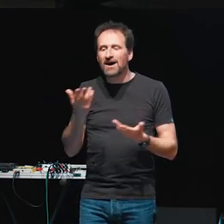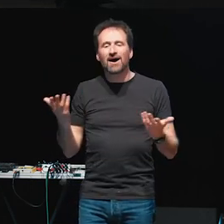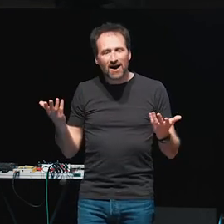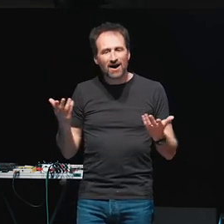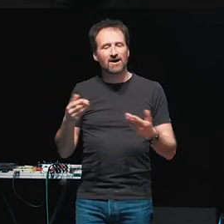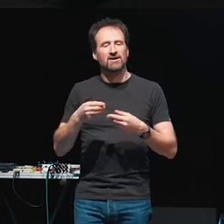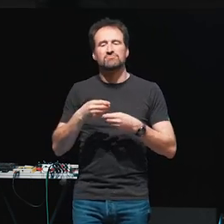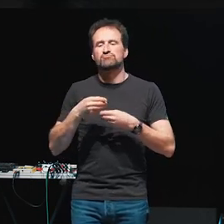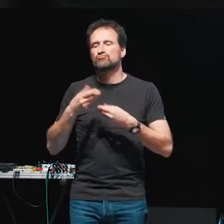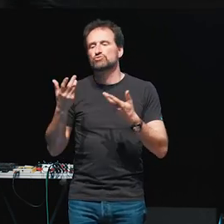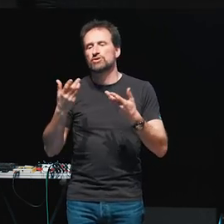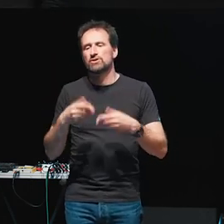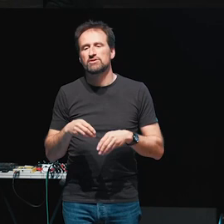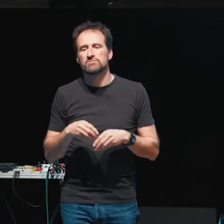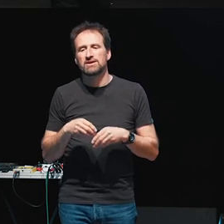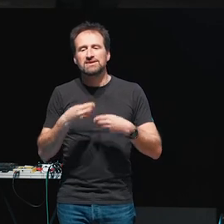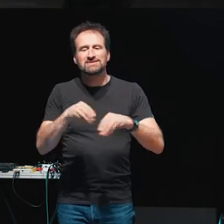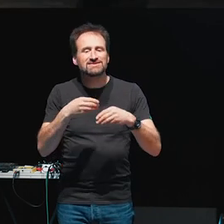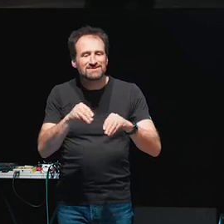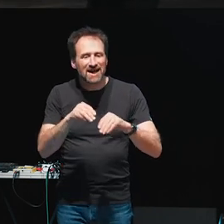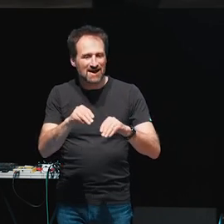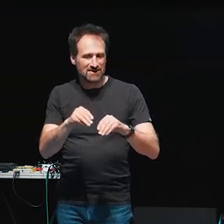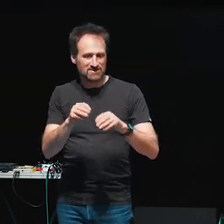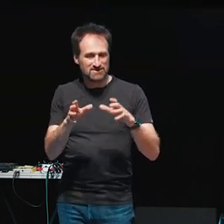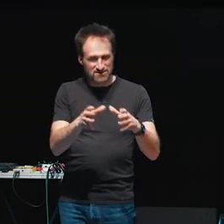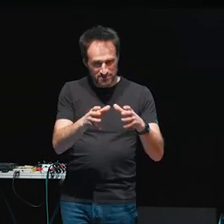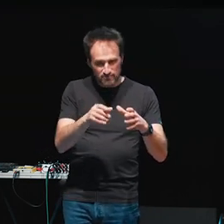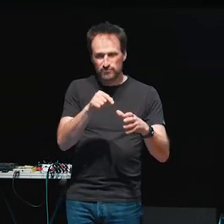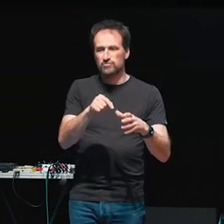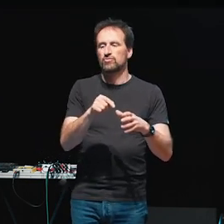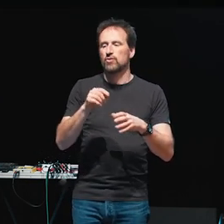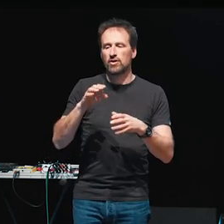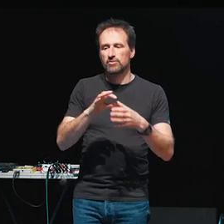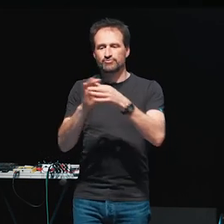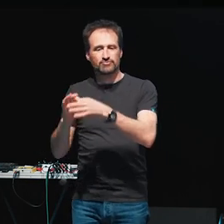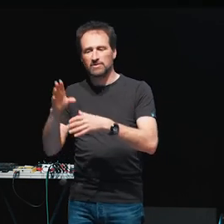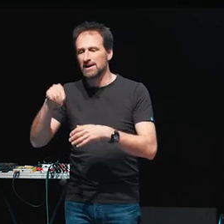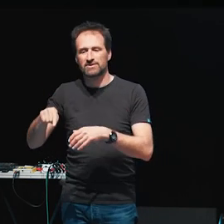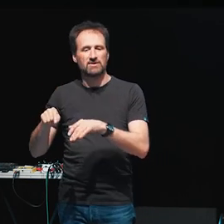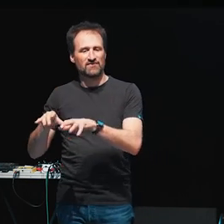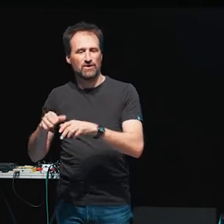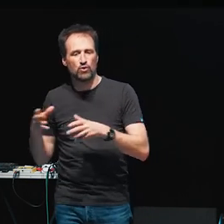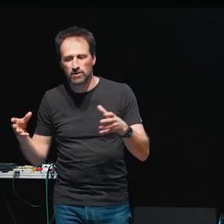Salesforce's integrated SaaS solution. They work pretty well with each other because they're integrated well with each other.